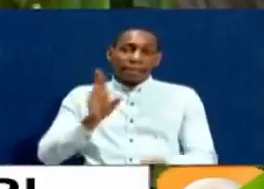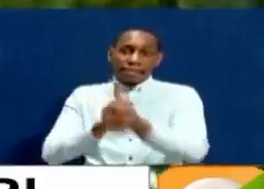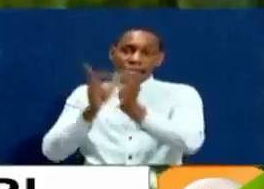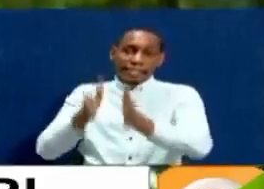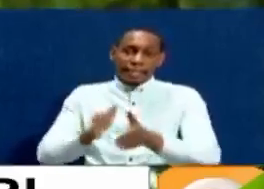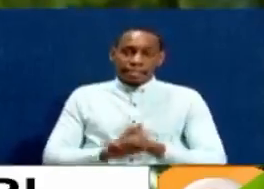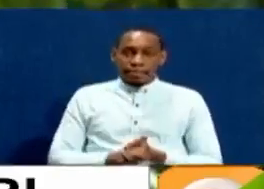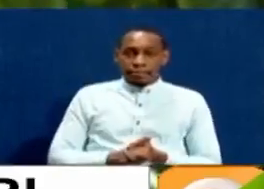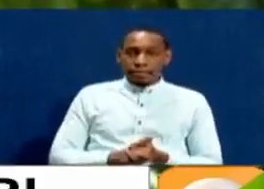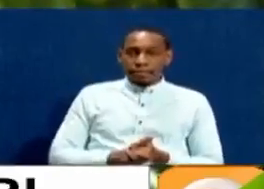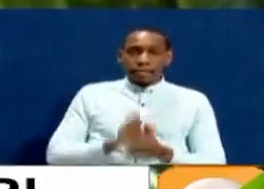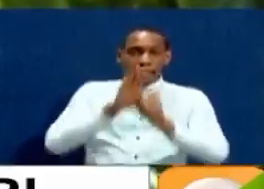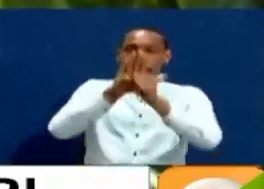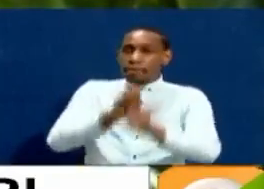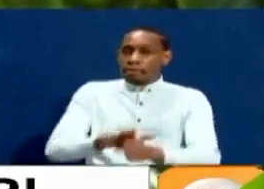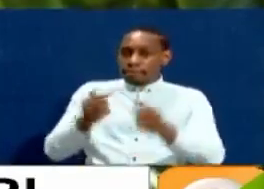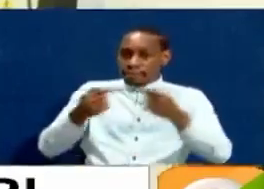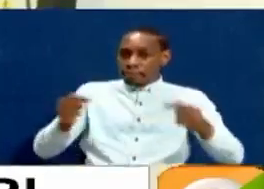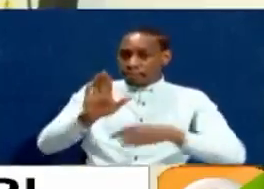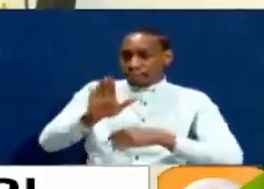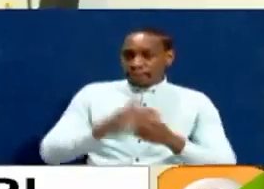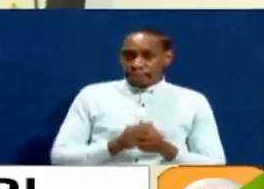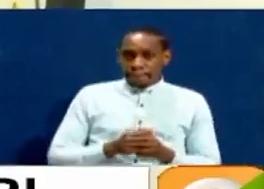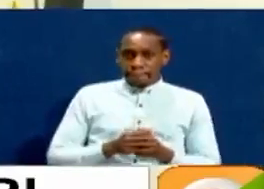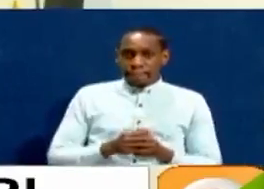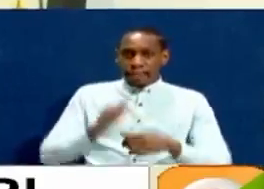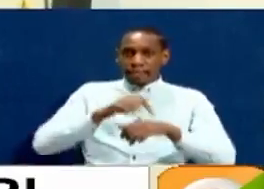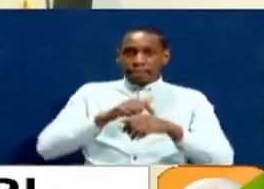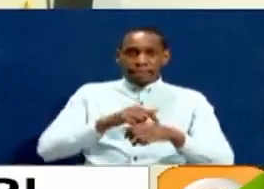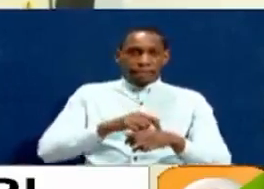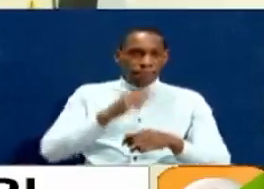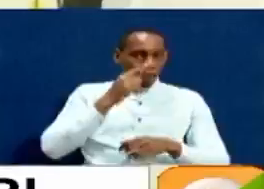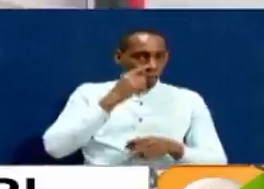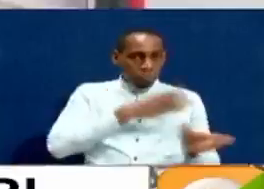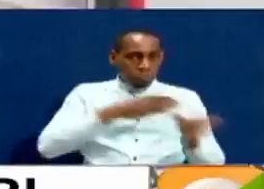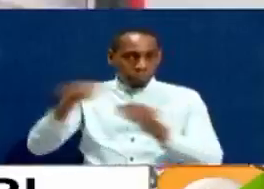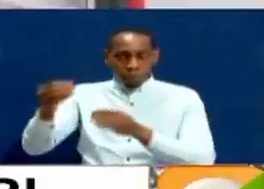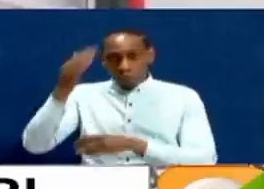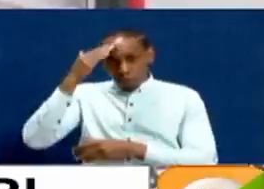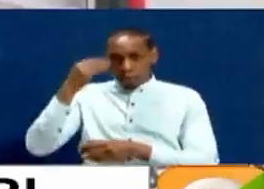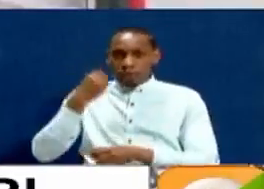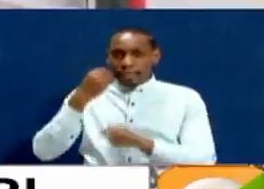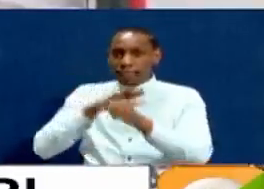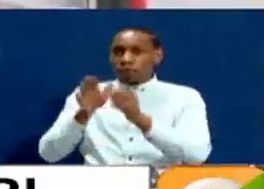doctor. They discriminate against them. Kila wanapotoka nyumbani, wanajua ugonjwa wa